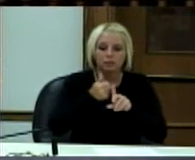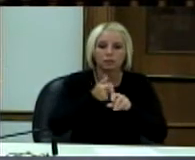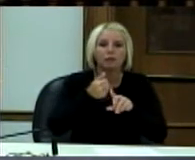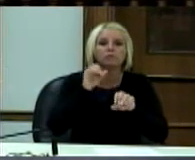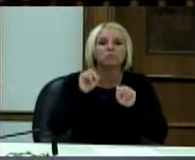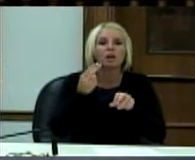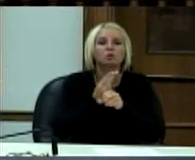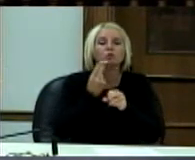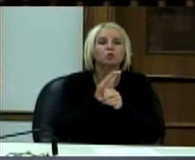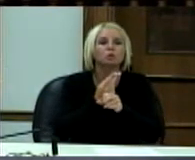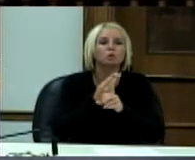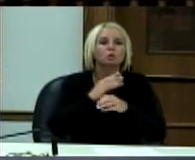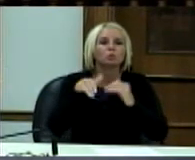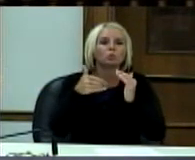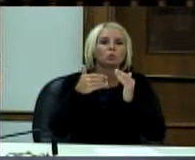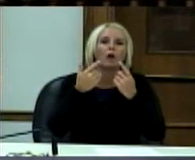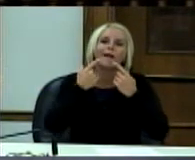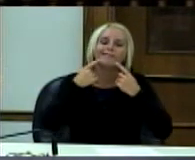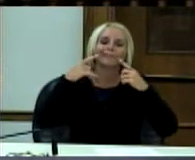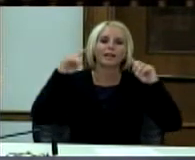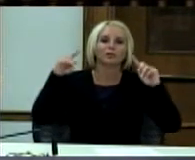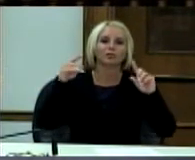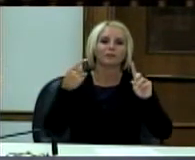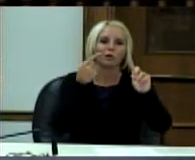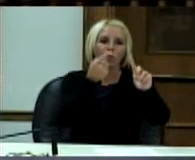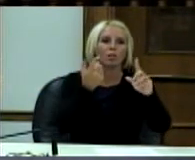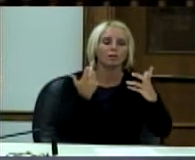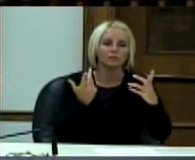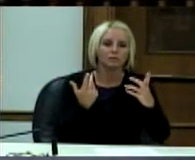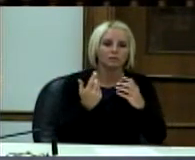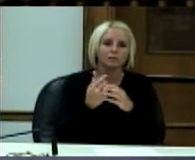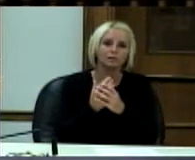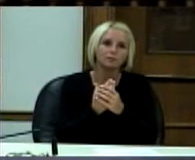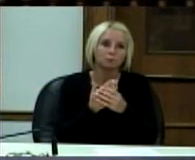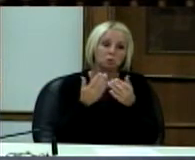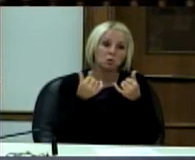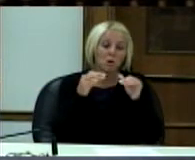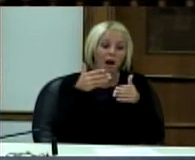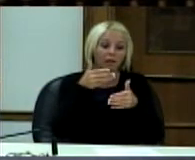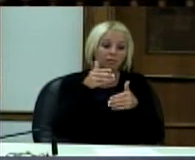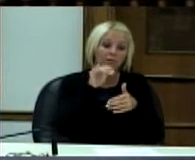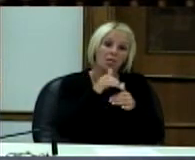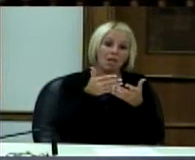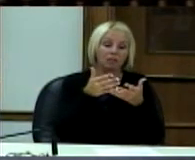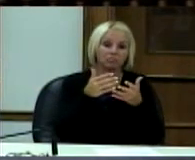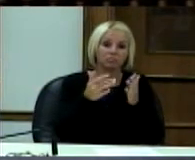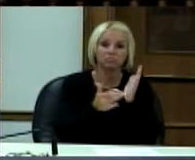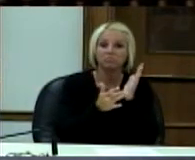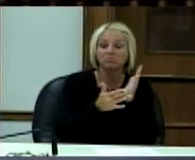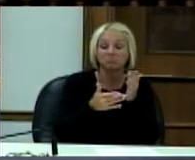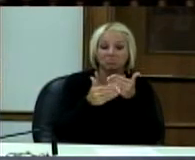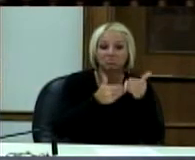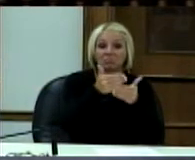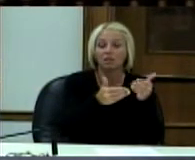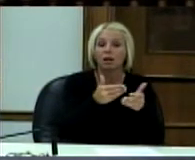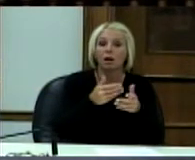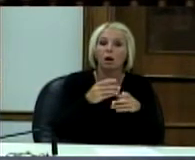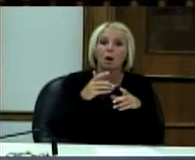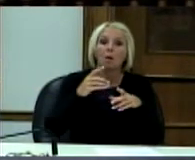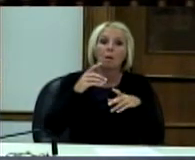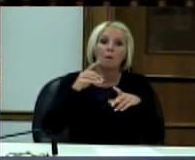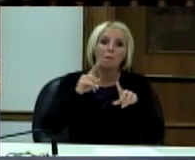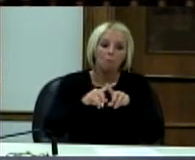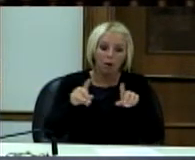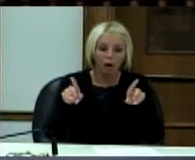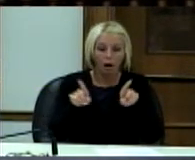in order to reach some of those goals for our kids who are maybe going that route or that track, but under the umbrella